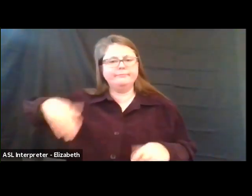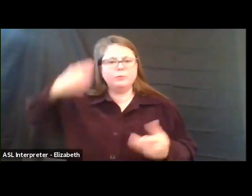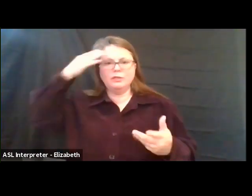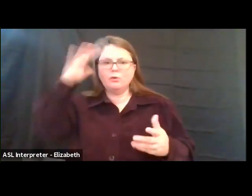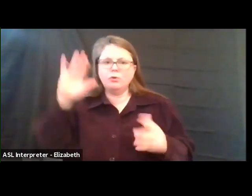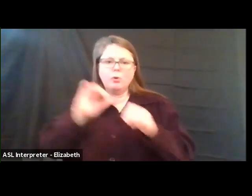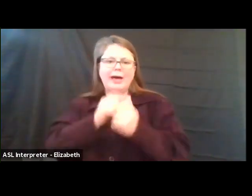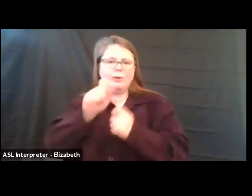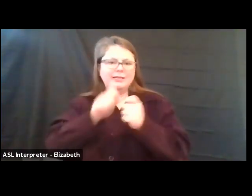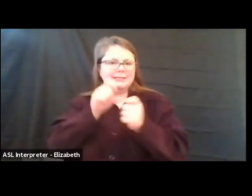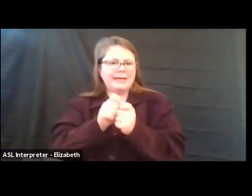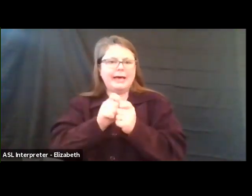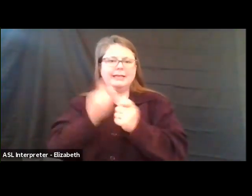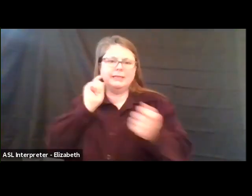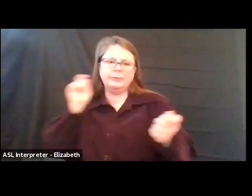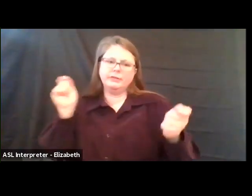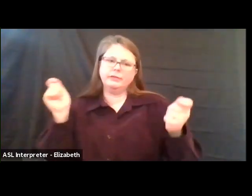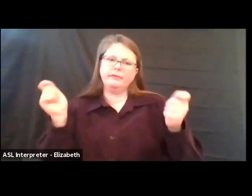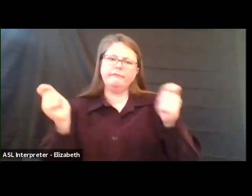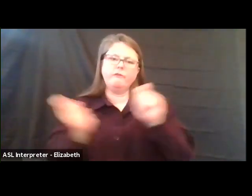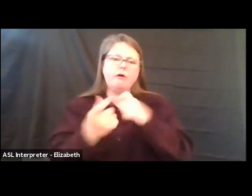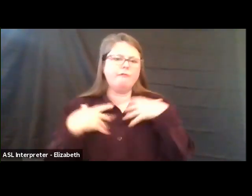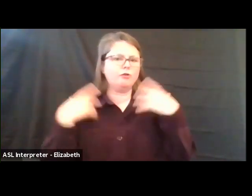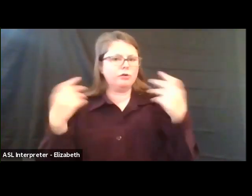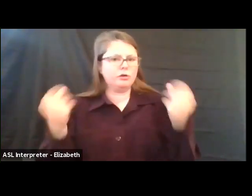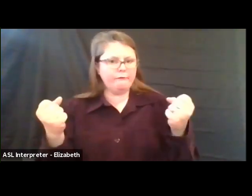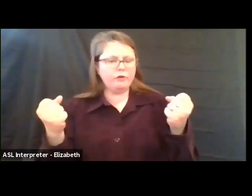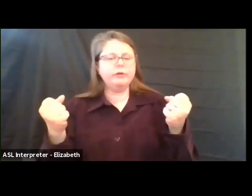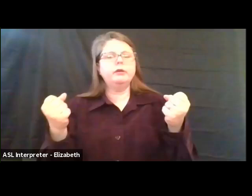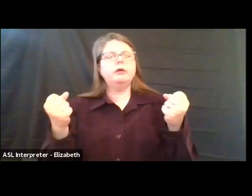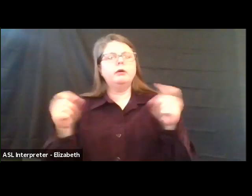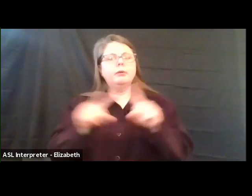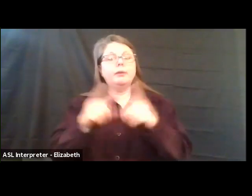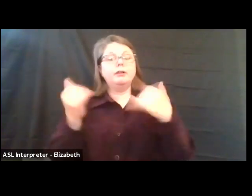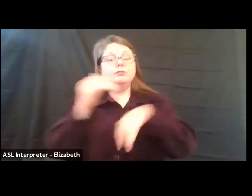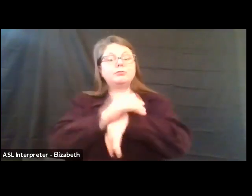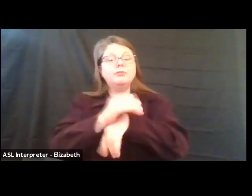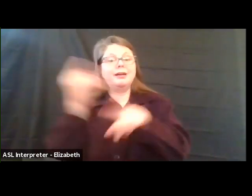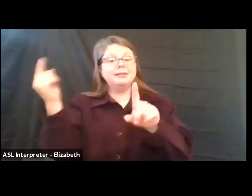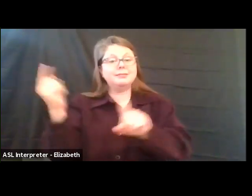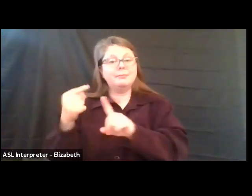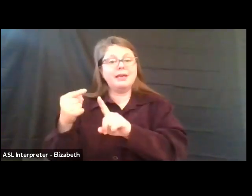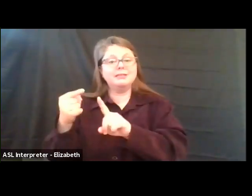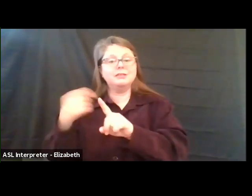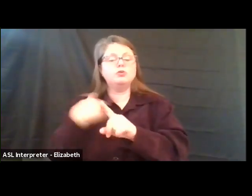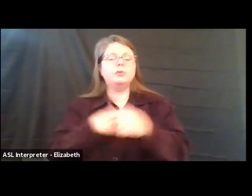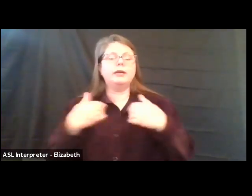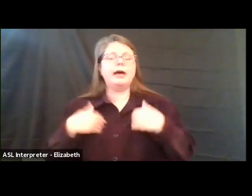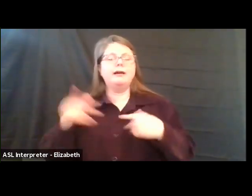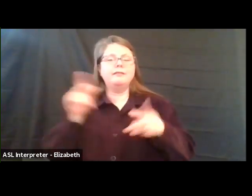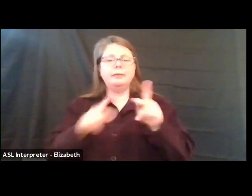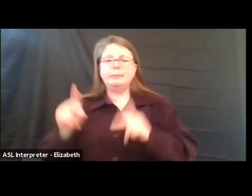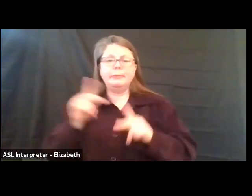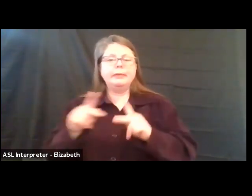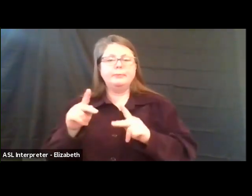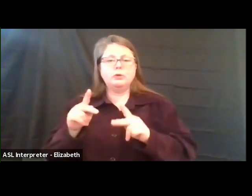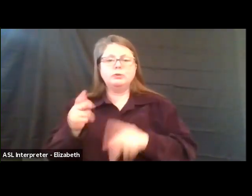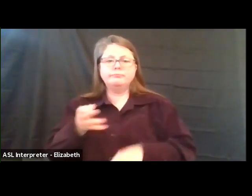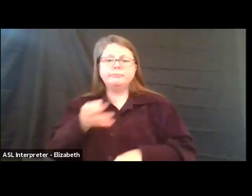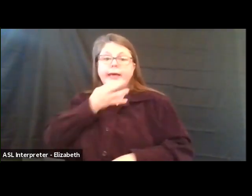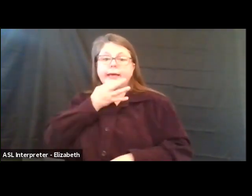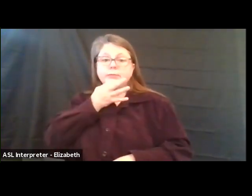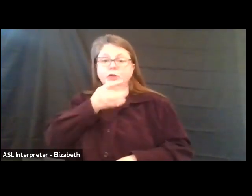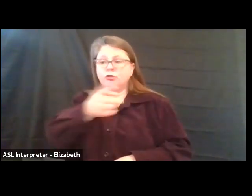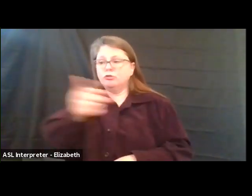But the message for tonight's forum is that we have people to call upon, experts who will help us figure